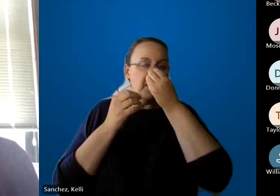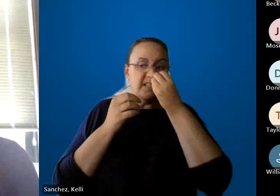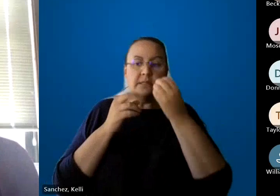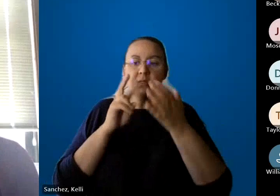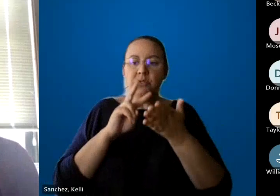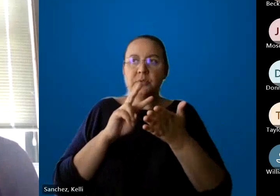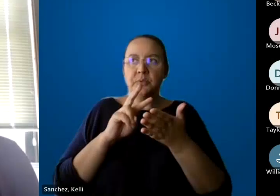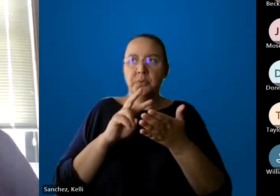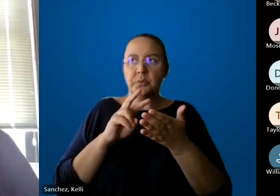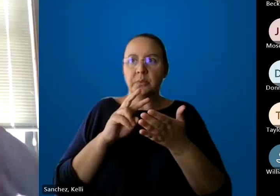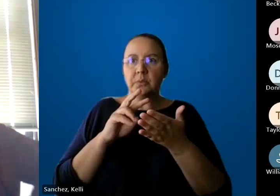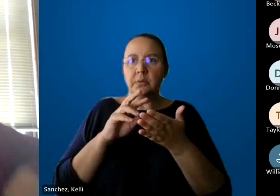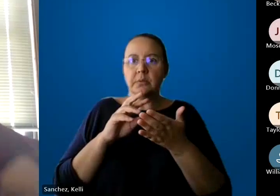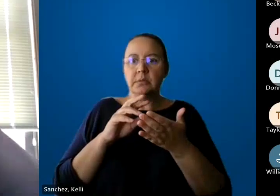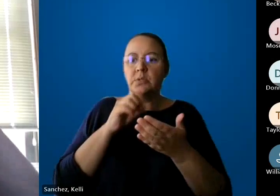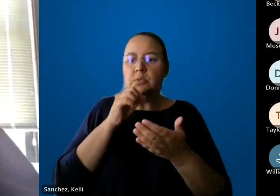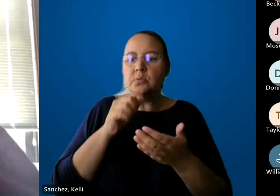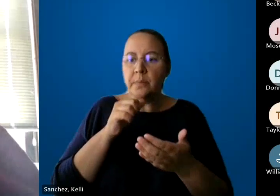exclusive?